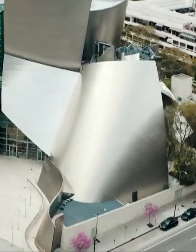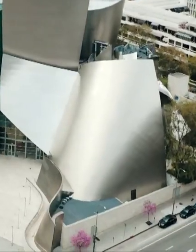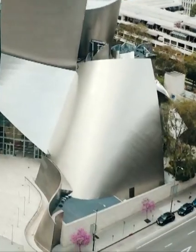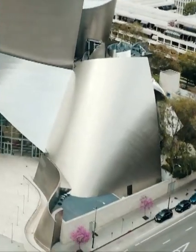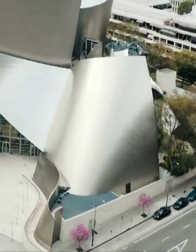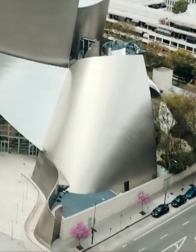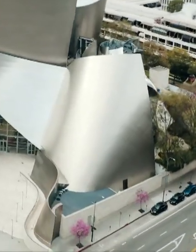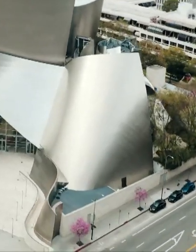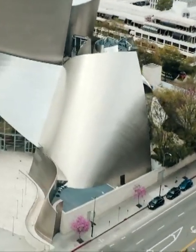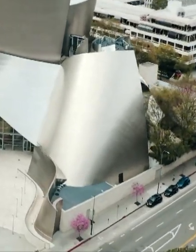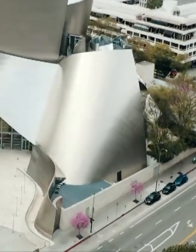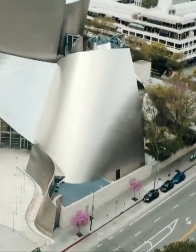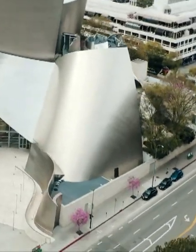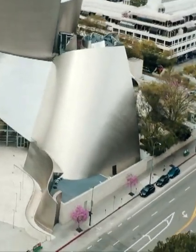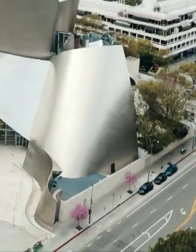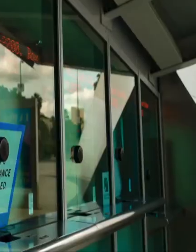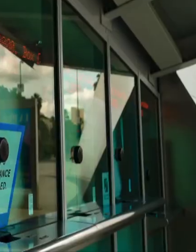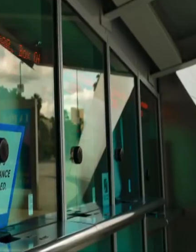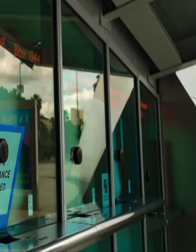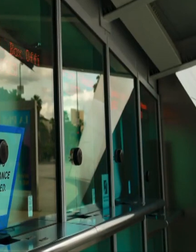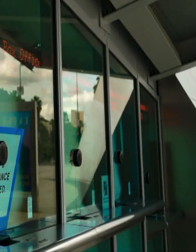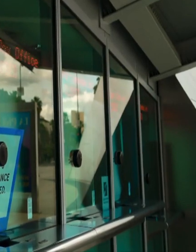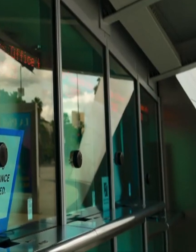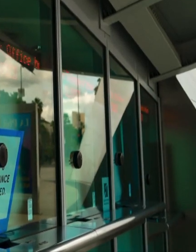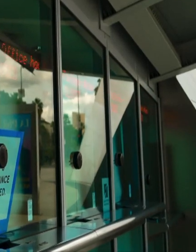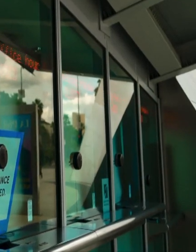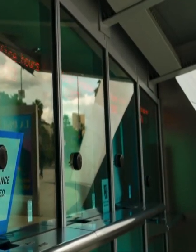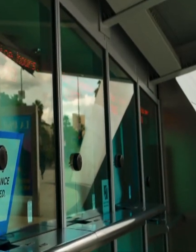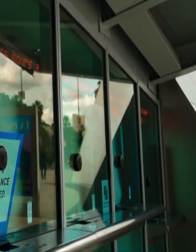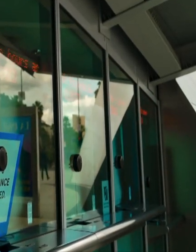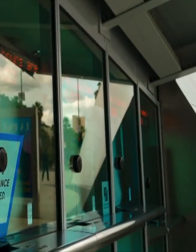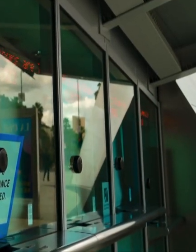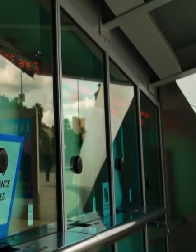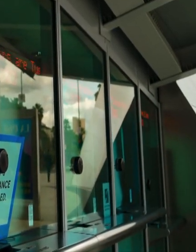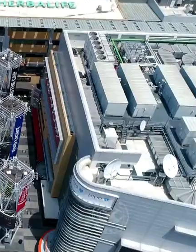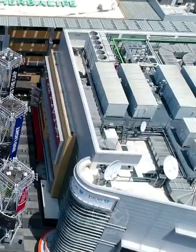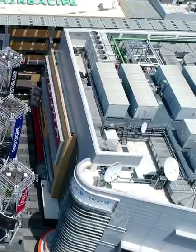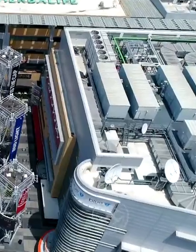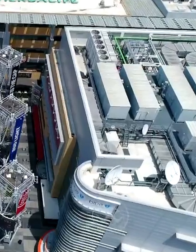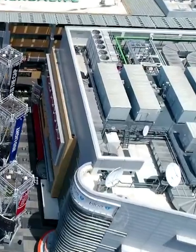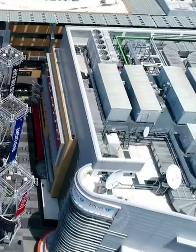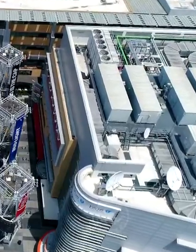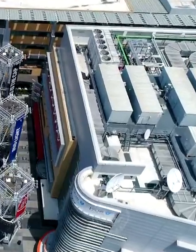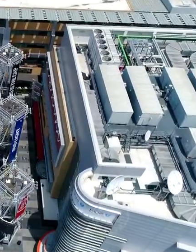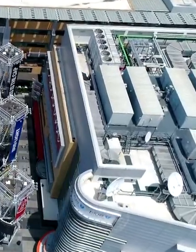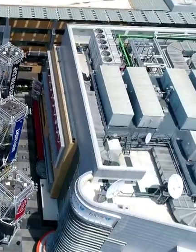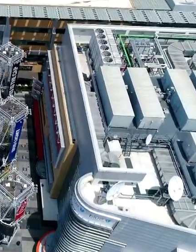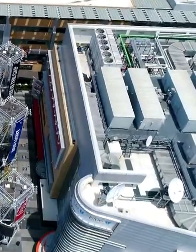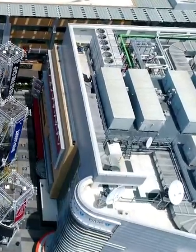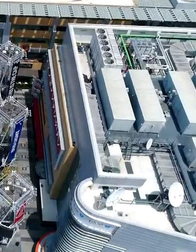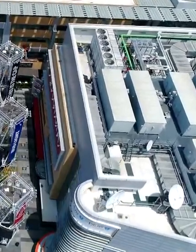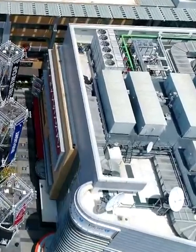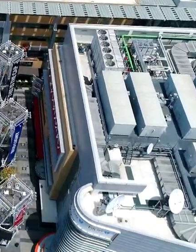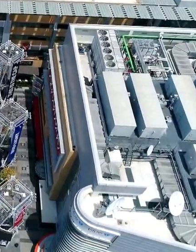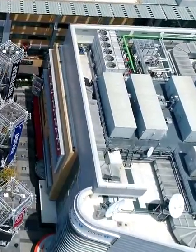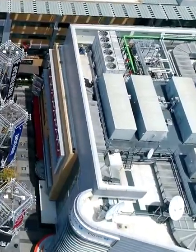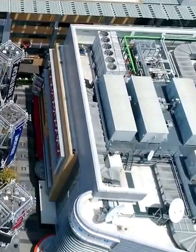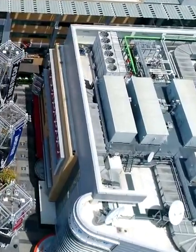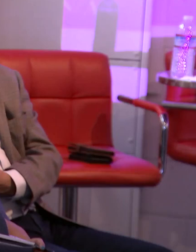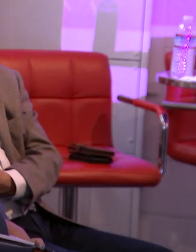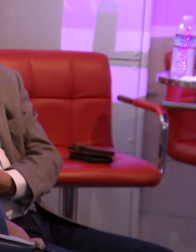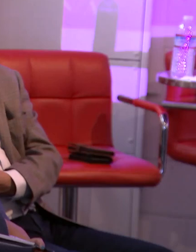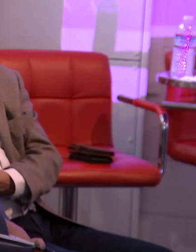a fiscal perspective, this is the worst it's ever been. Our daily life is unrecognizable. We